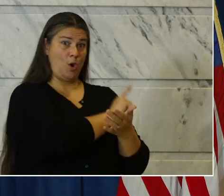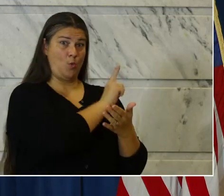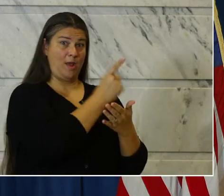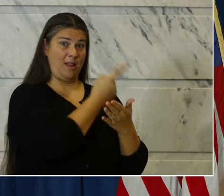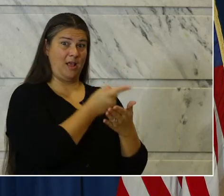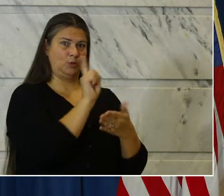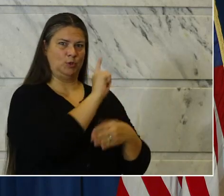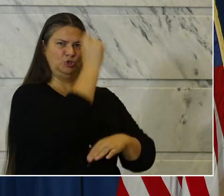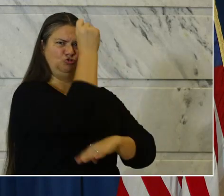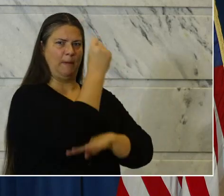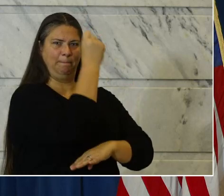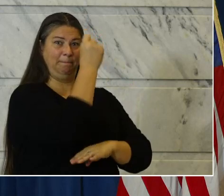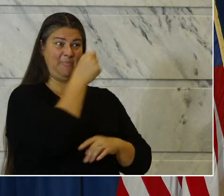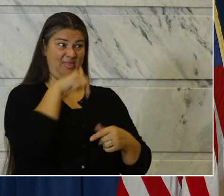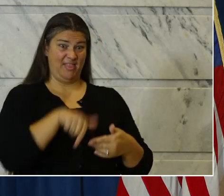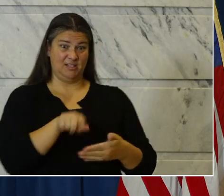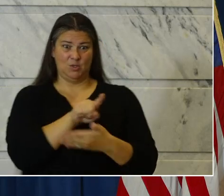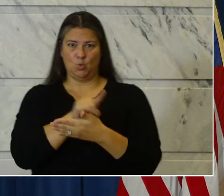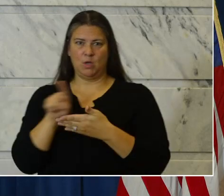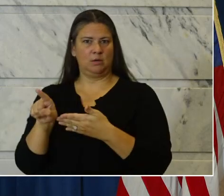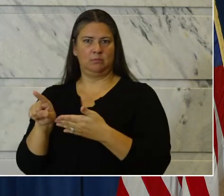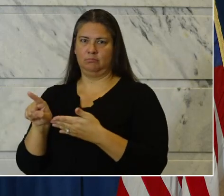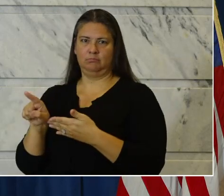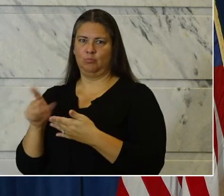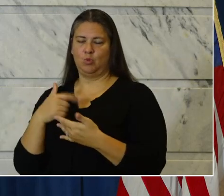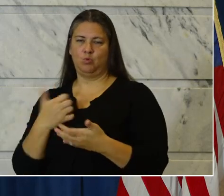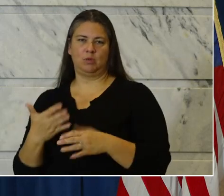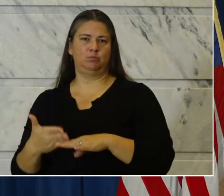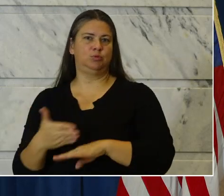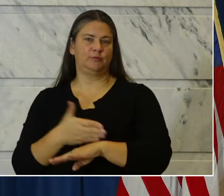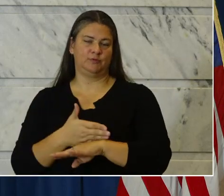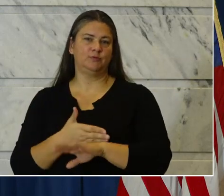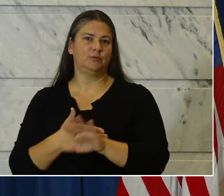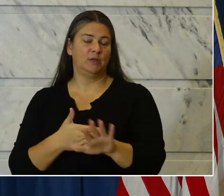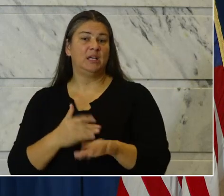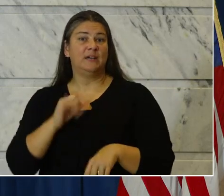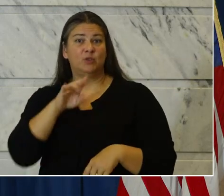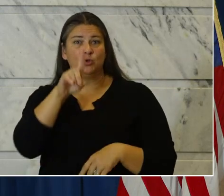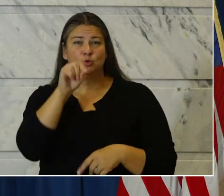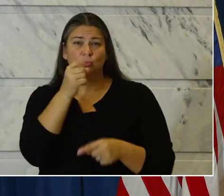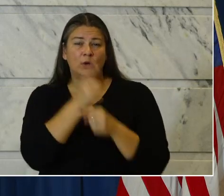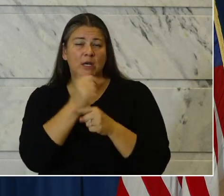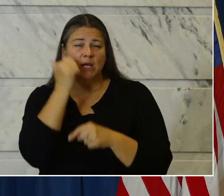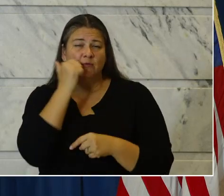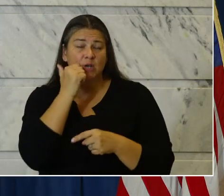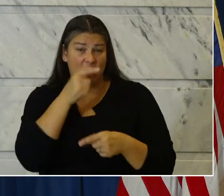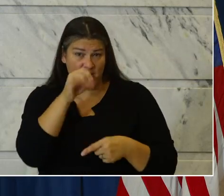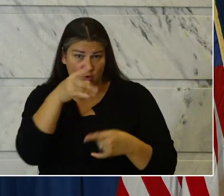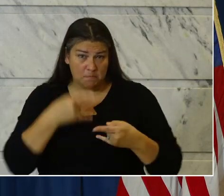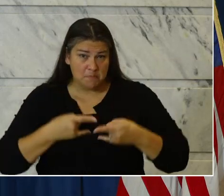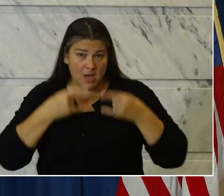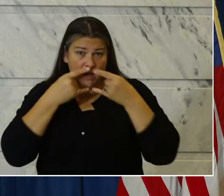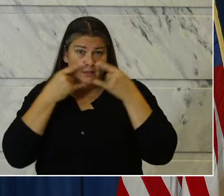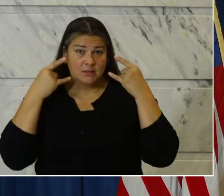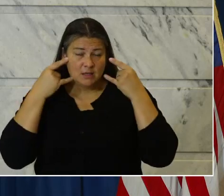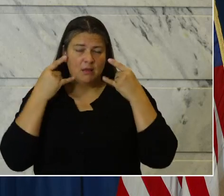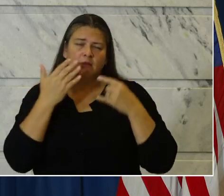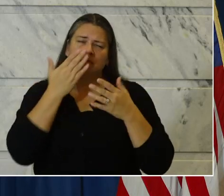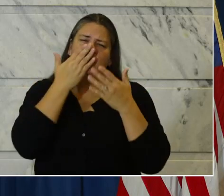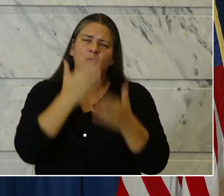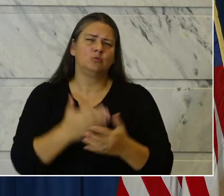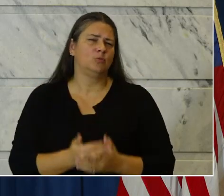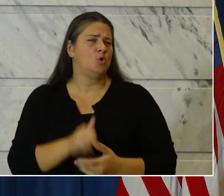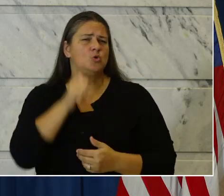better, and we can, and we should. To everybody out there doing it right each and every day, thank you. Keep it up, don't get